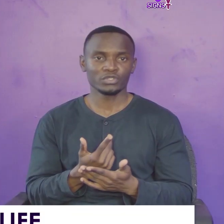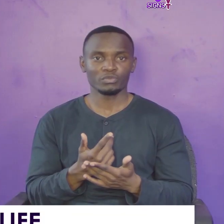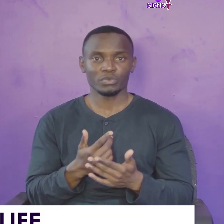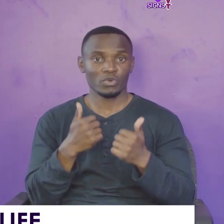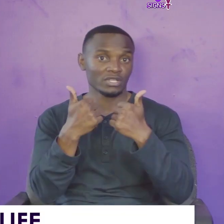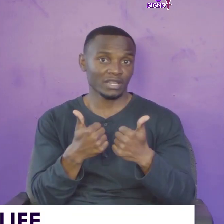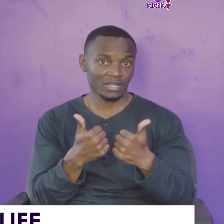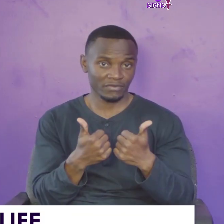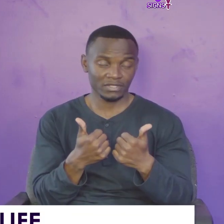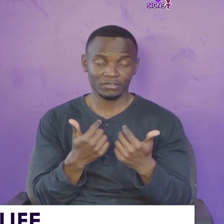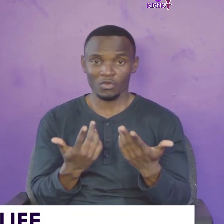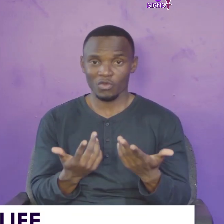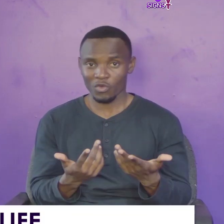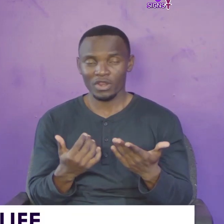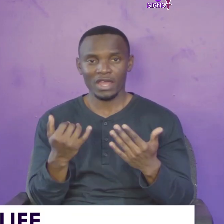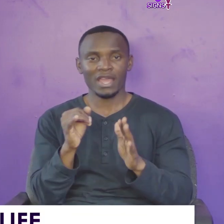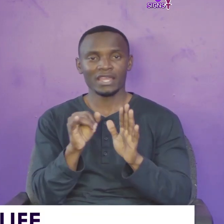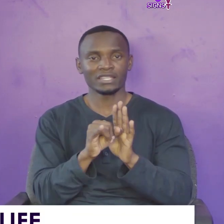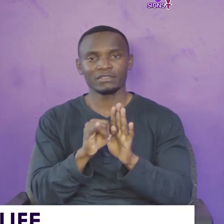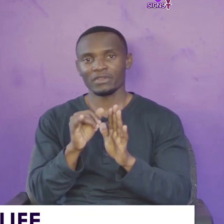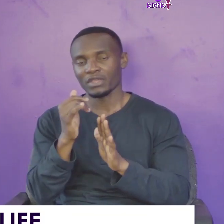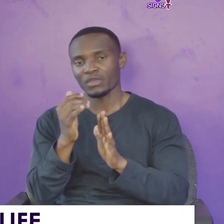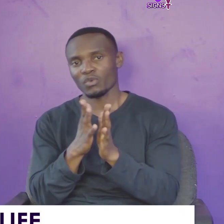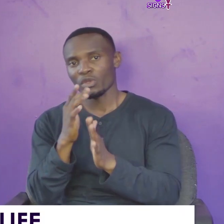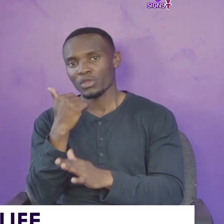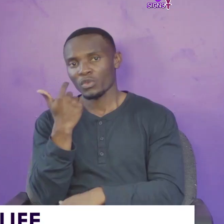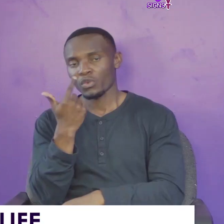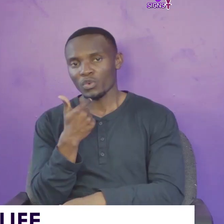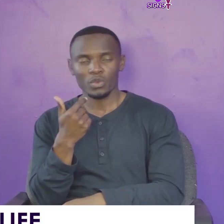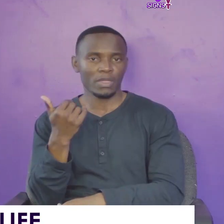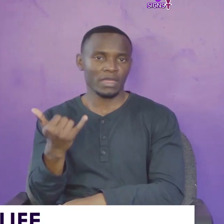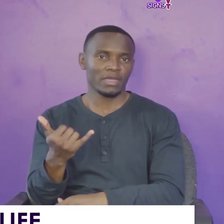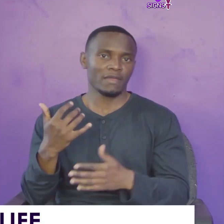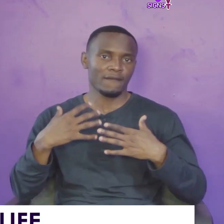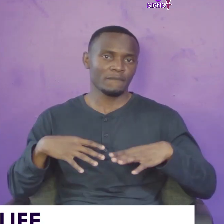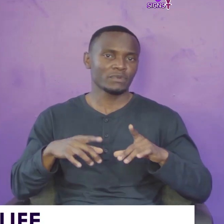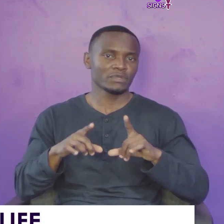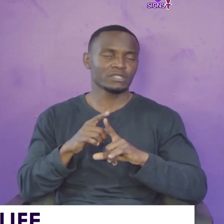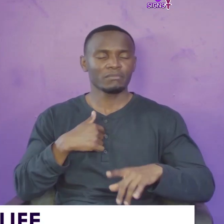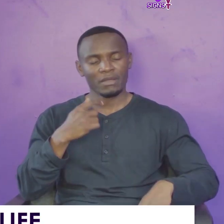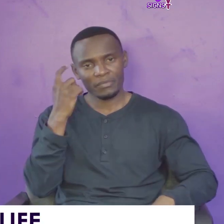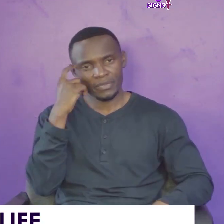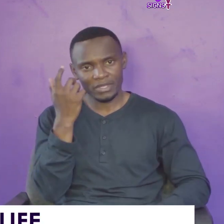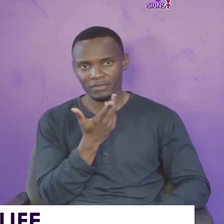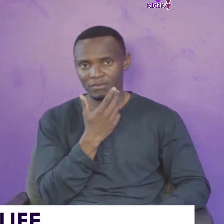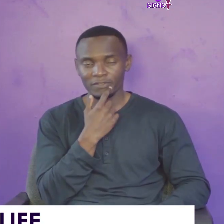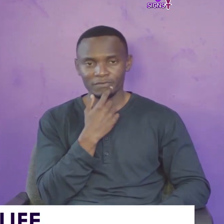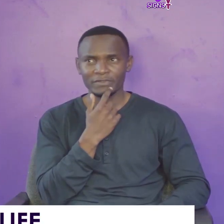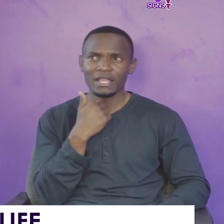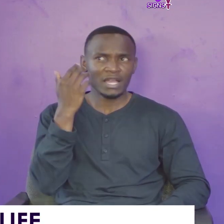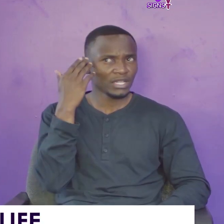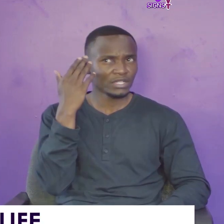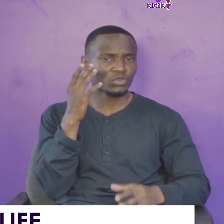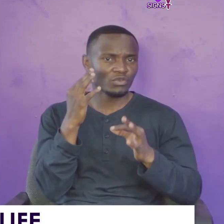Being relevant means identifying with the young people. Yes. I'm almost thinking this way. I don't know whether you share it